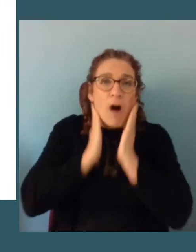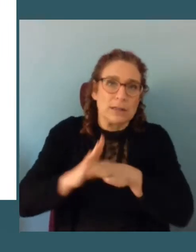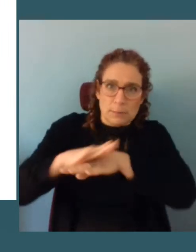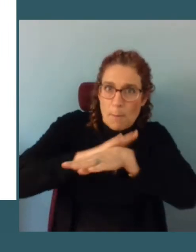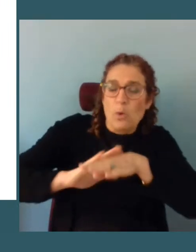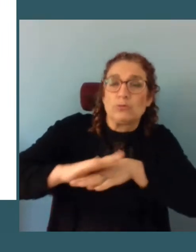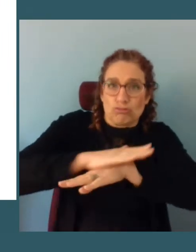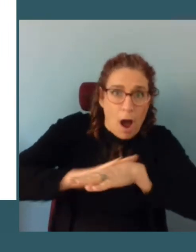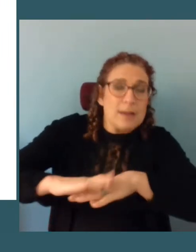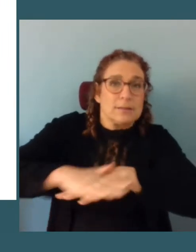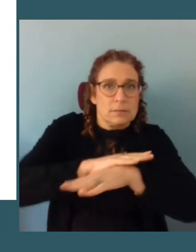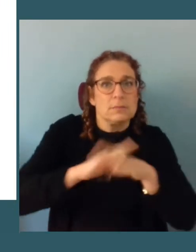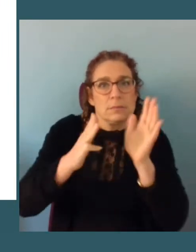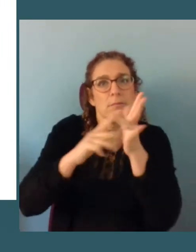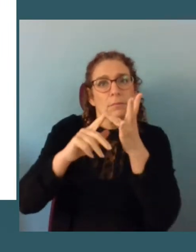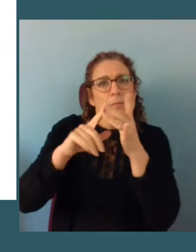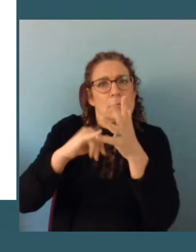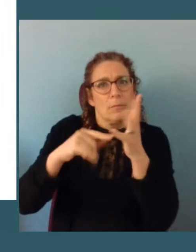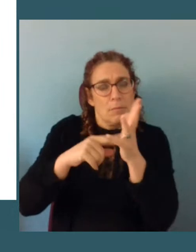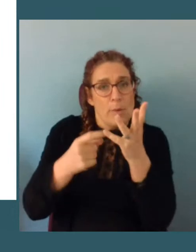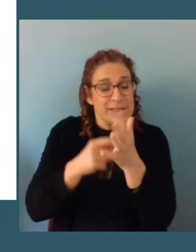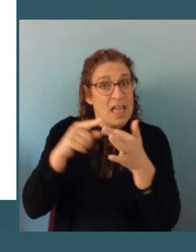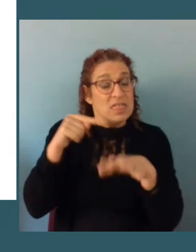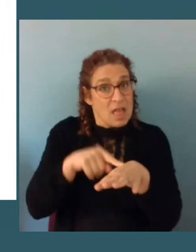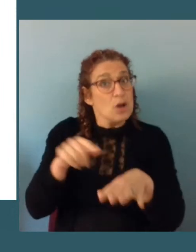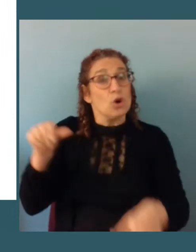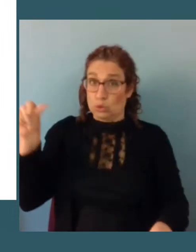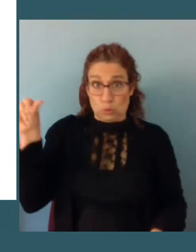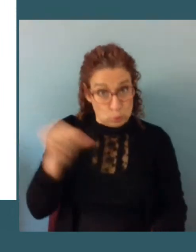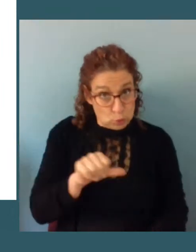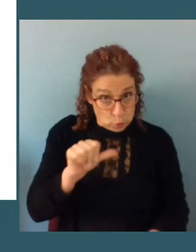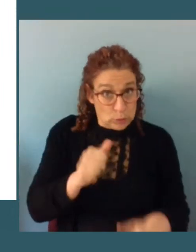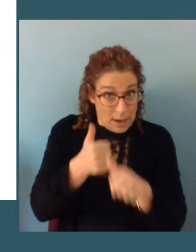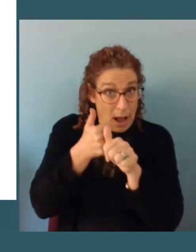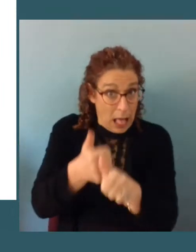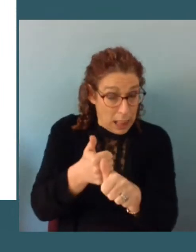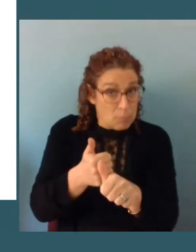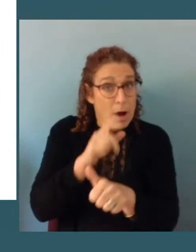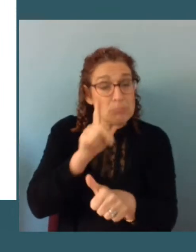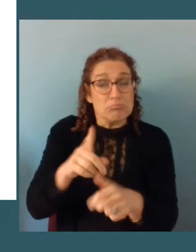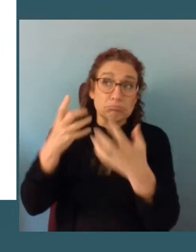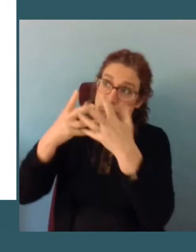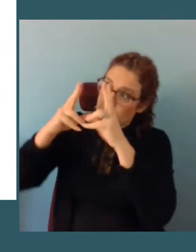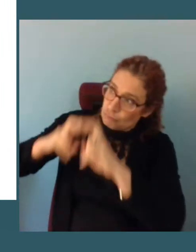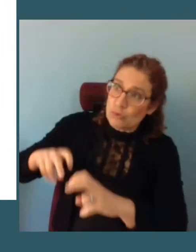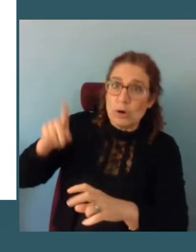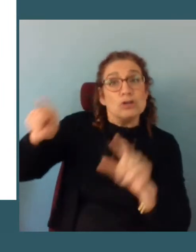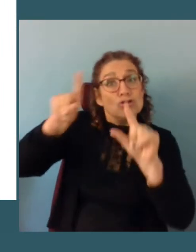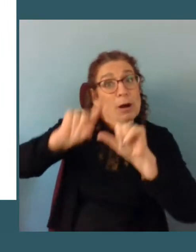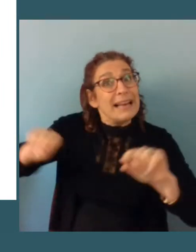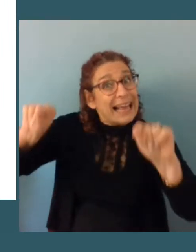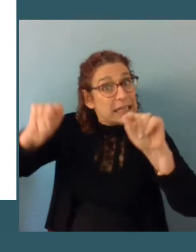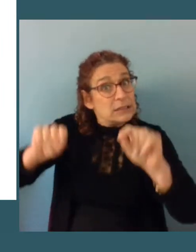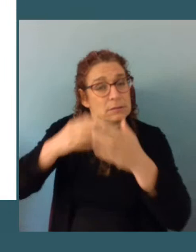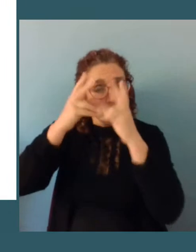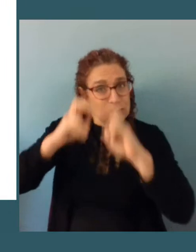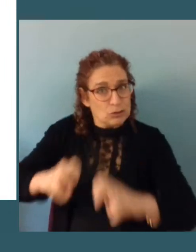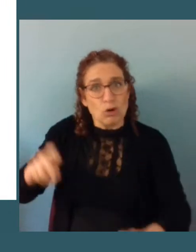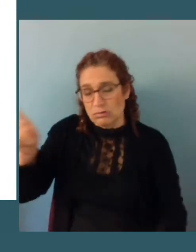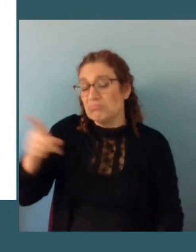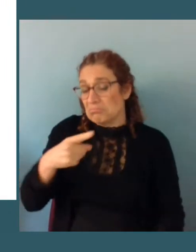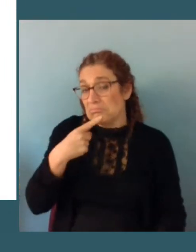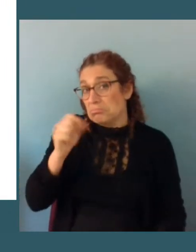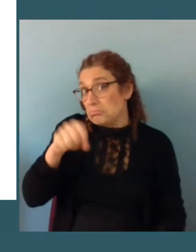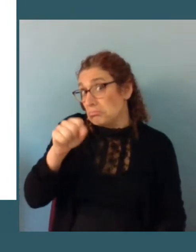skin should be helpful. And early suggestion from a Japanese study did give a